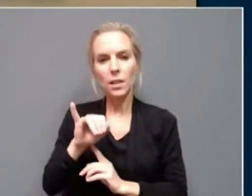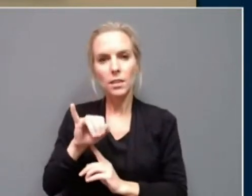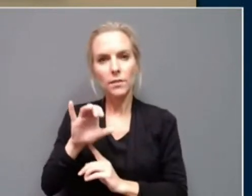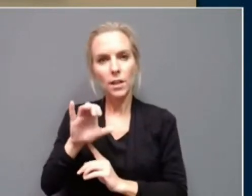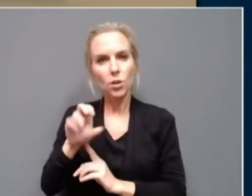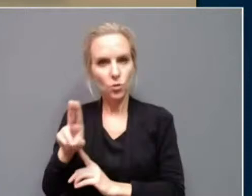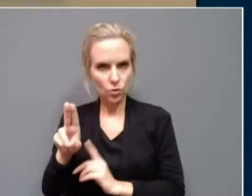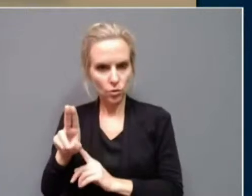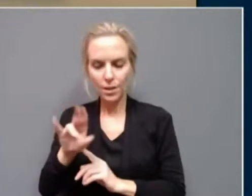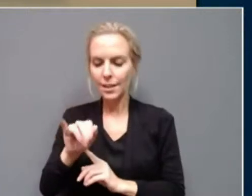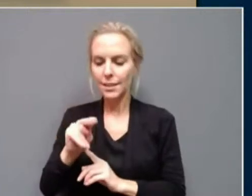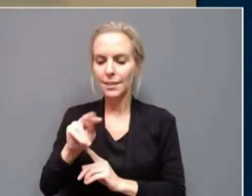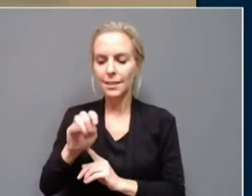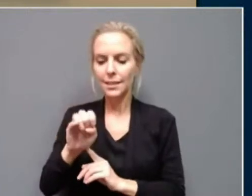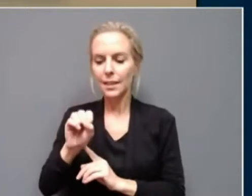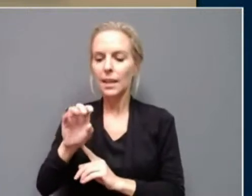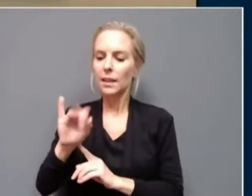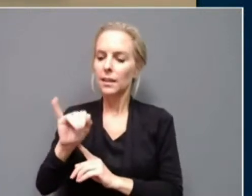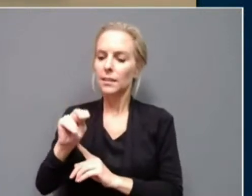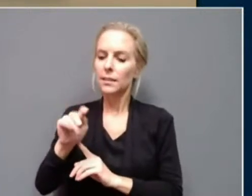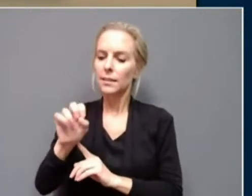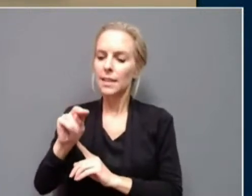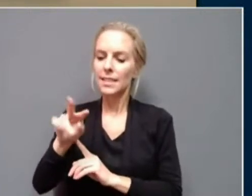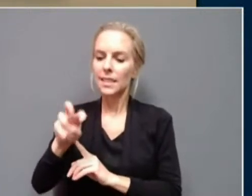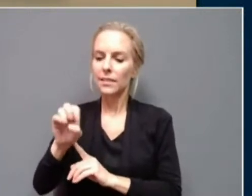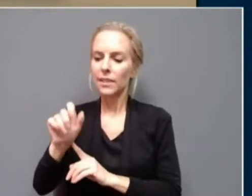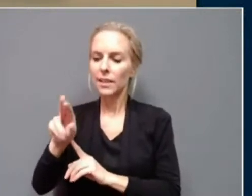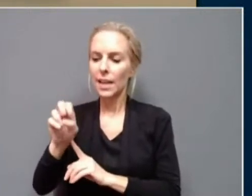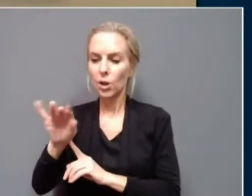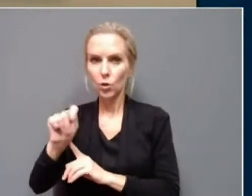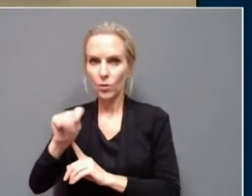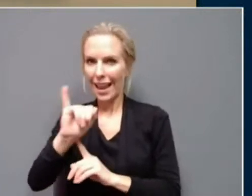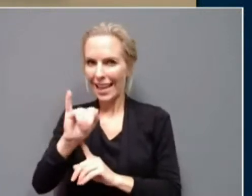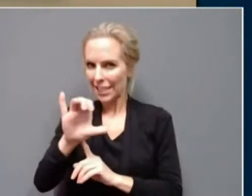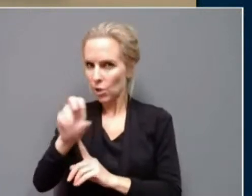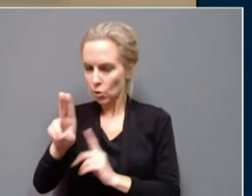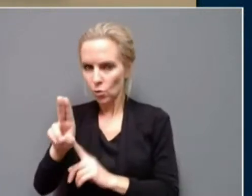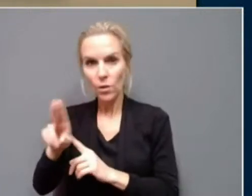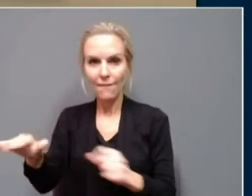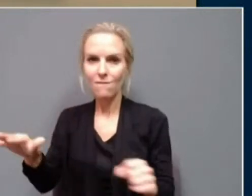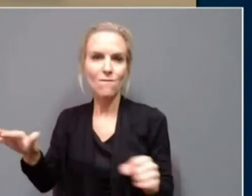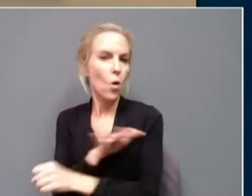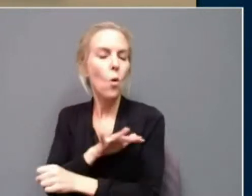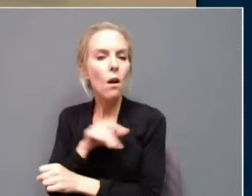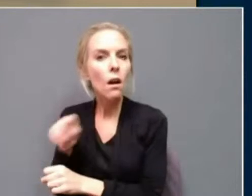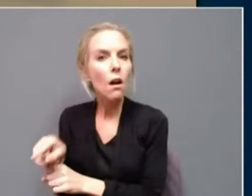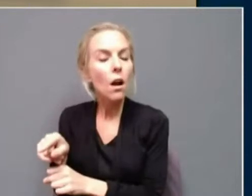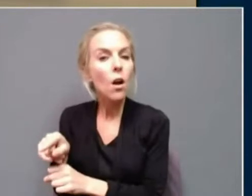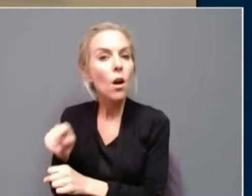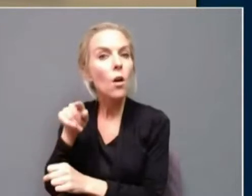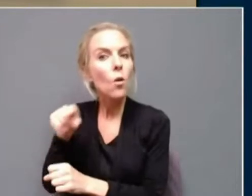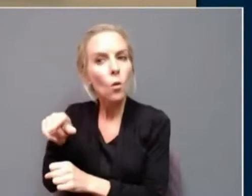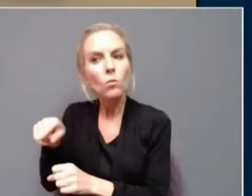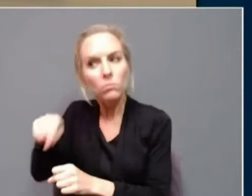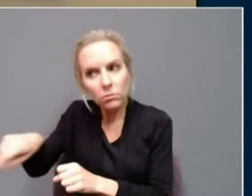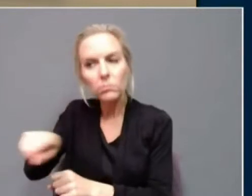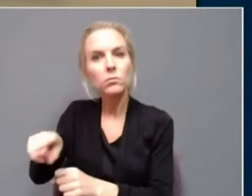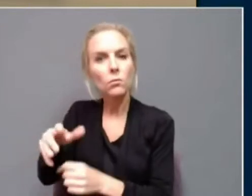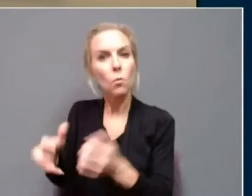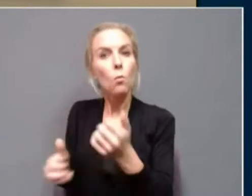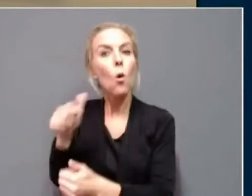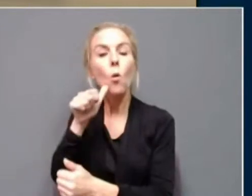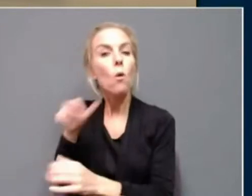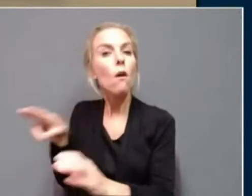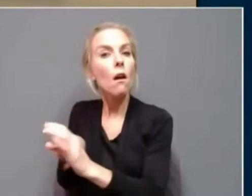care unit is full, and it is full with a lot of COVID patients, and we need more